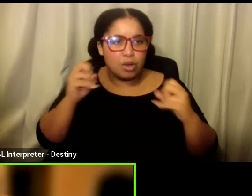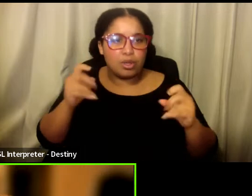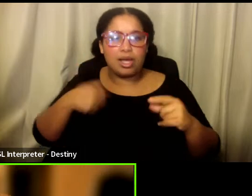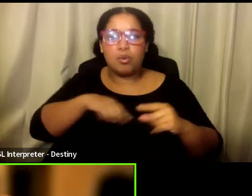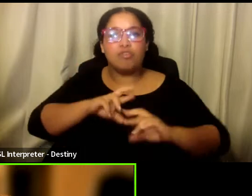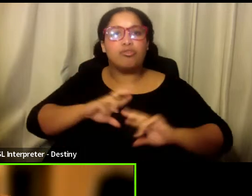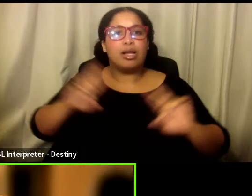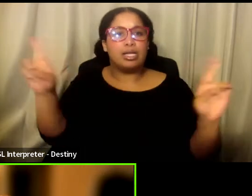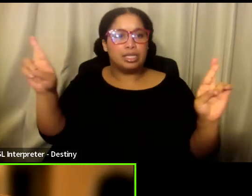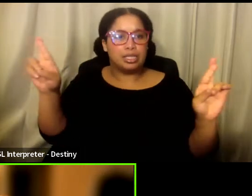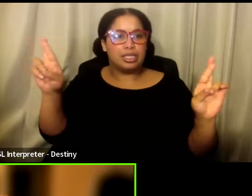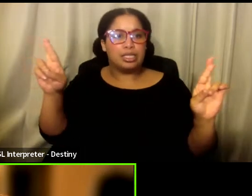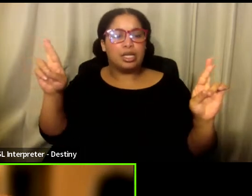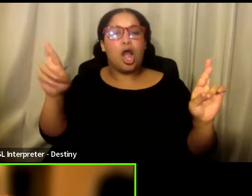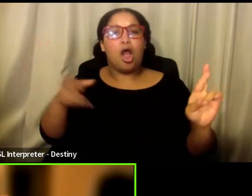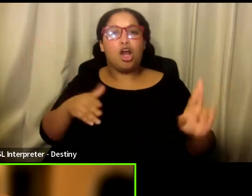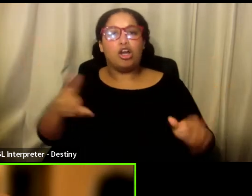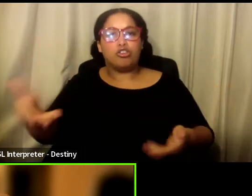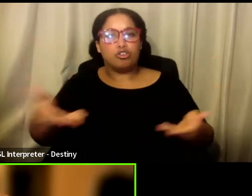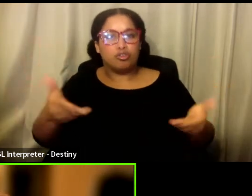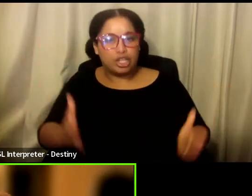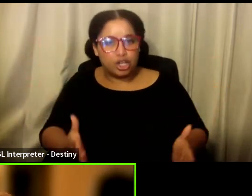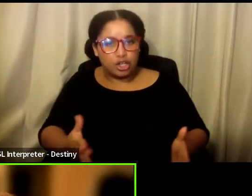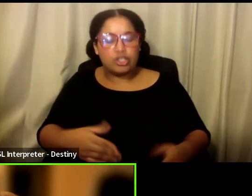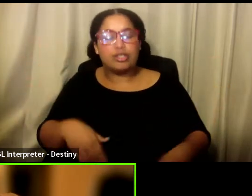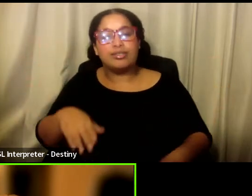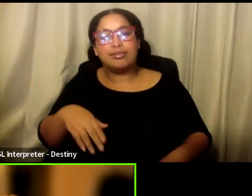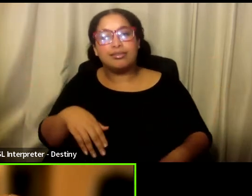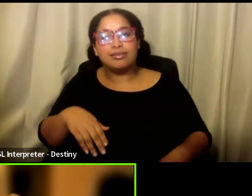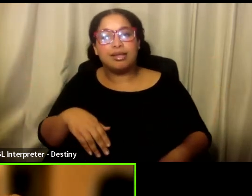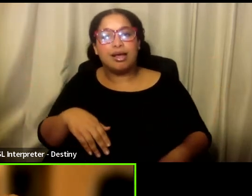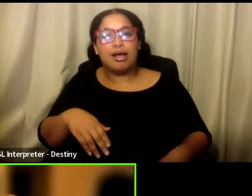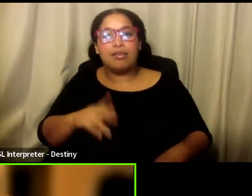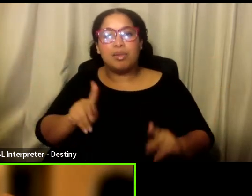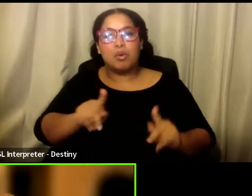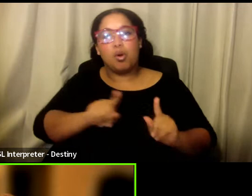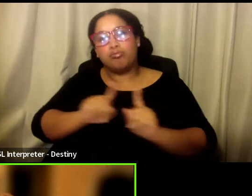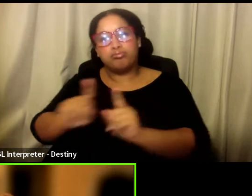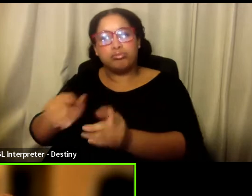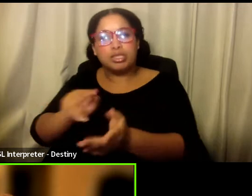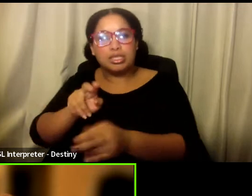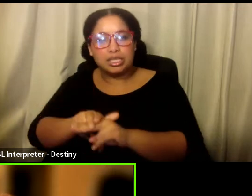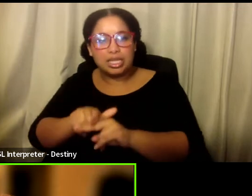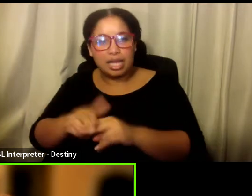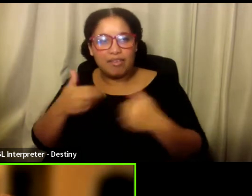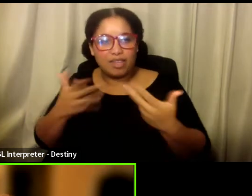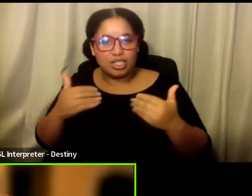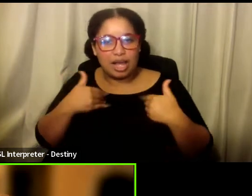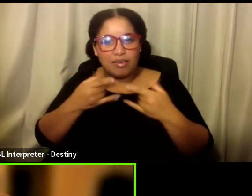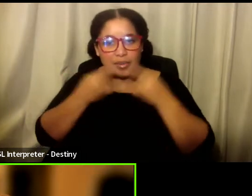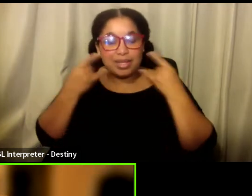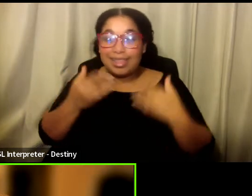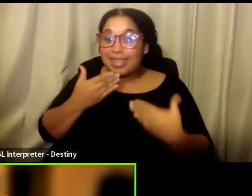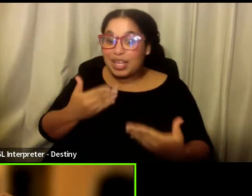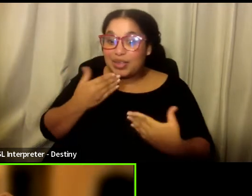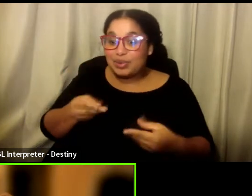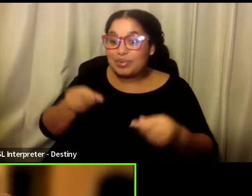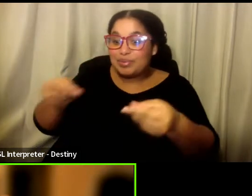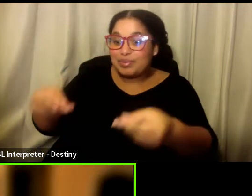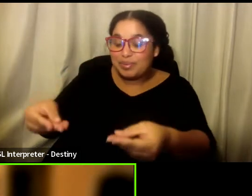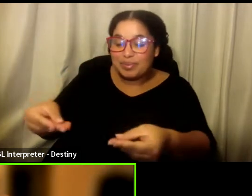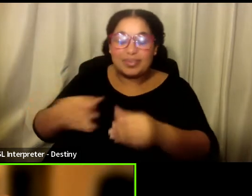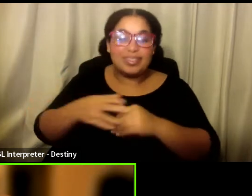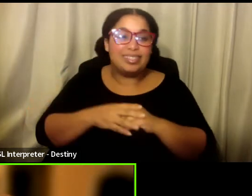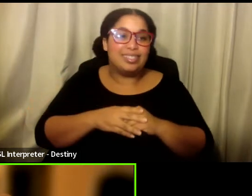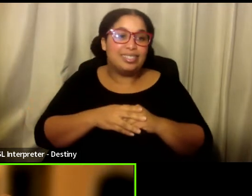ready. Our greeters and ushers have them. You know, I just say thank you, you know, for, you